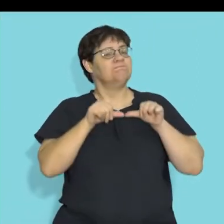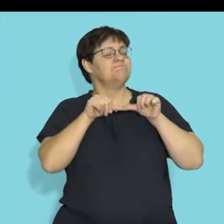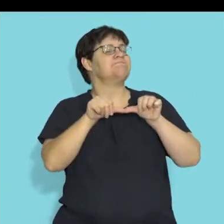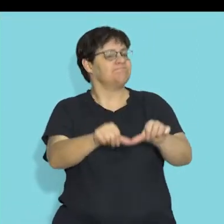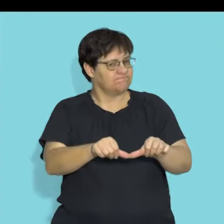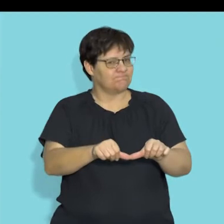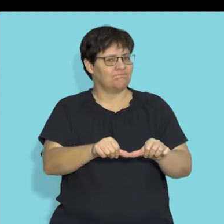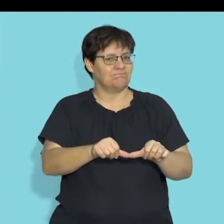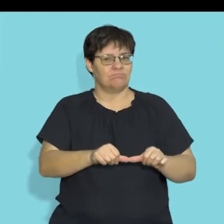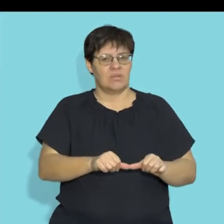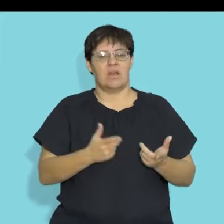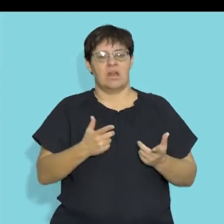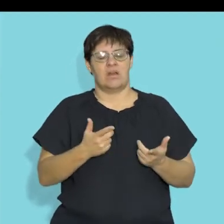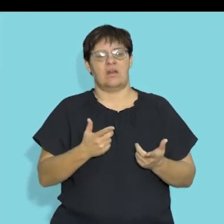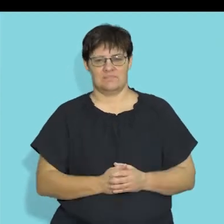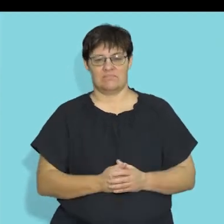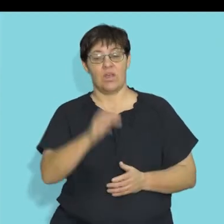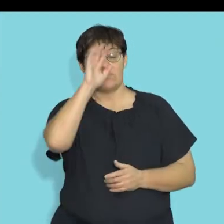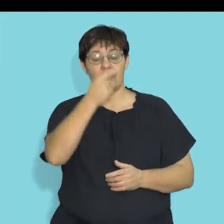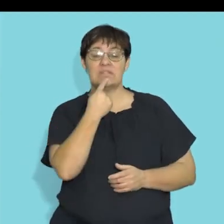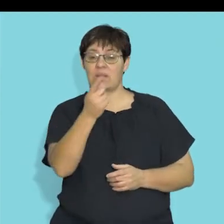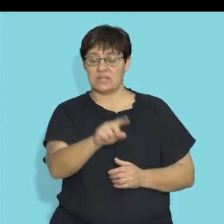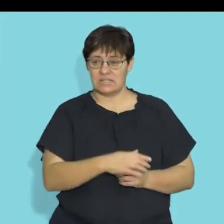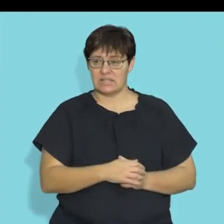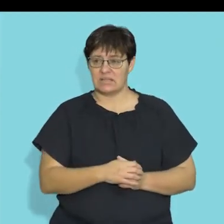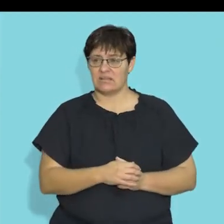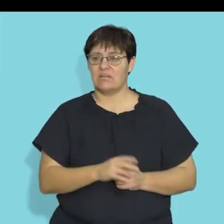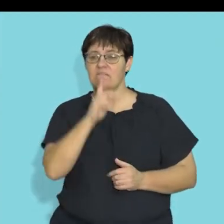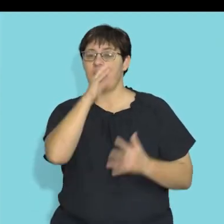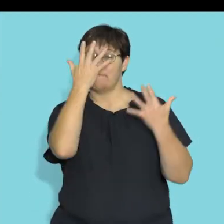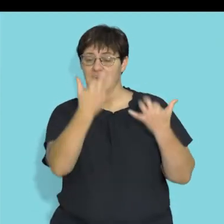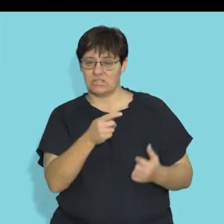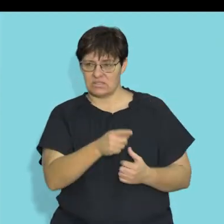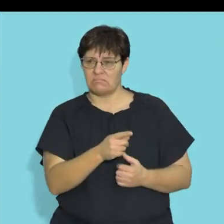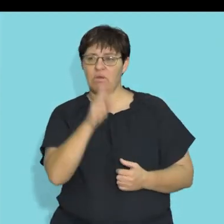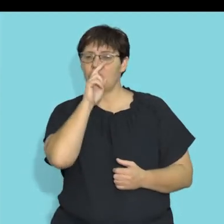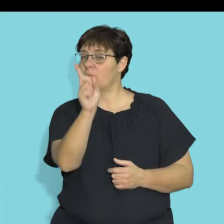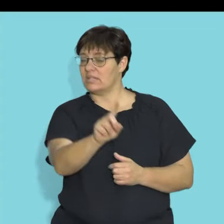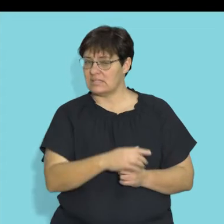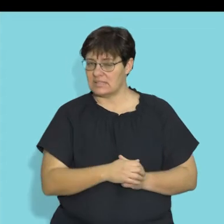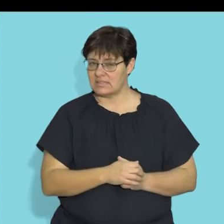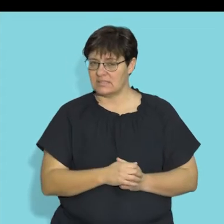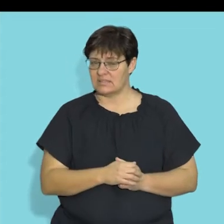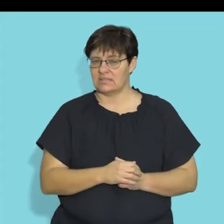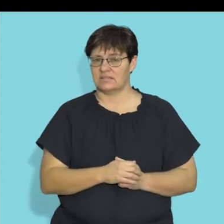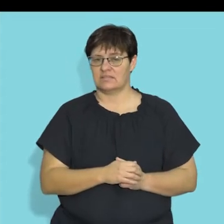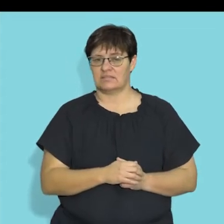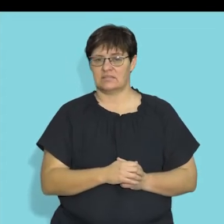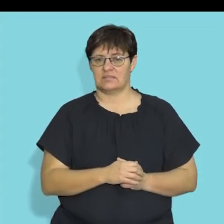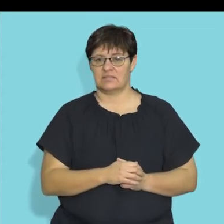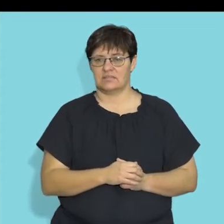let's continue with the question that we have here. Remember, we said when we're looking at budgets, what we're looking at